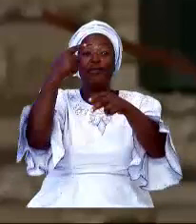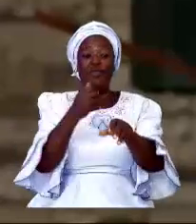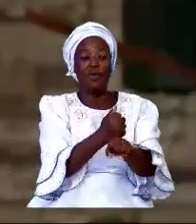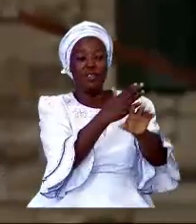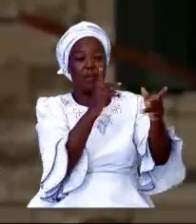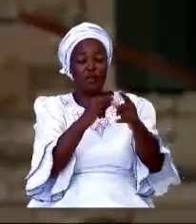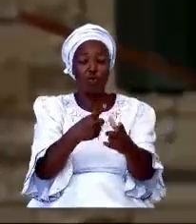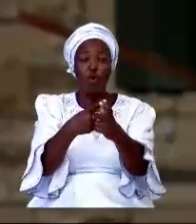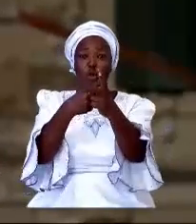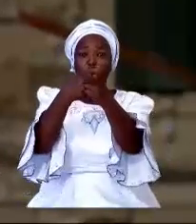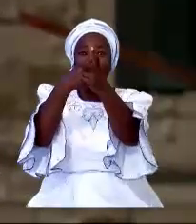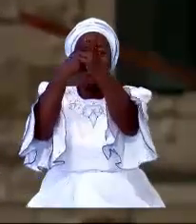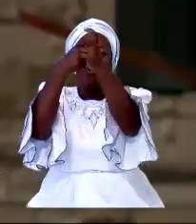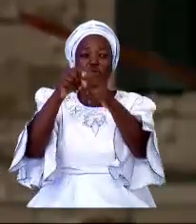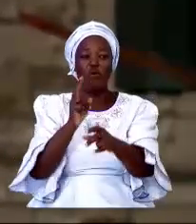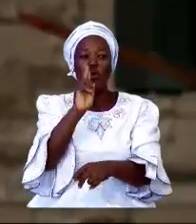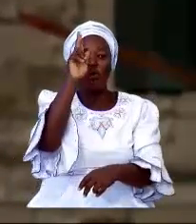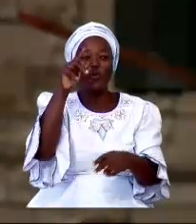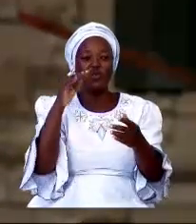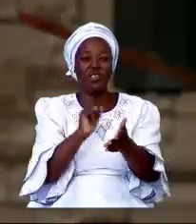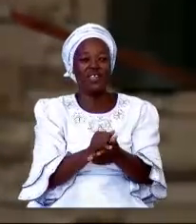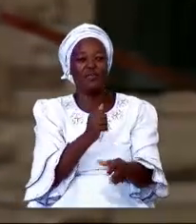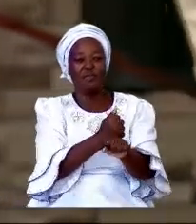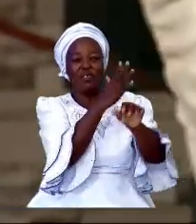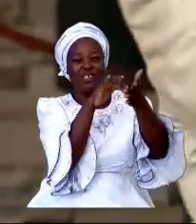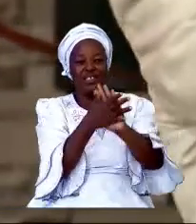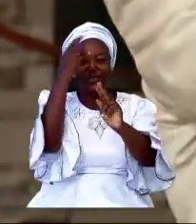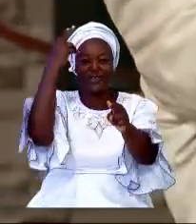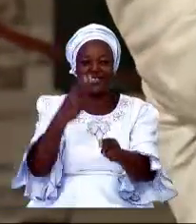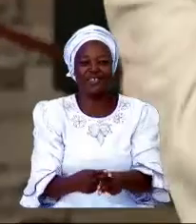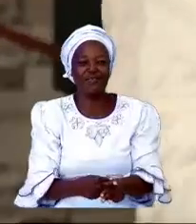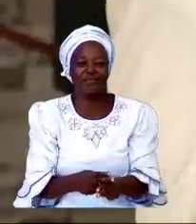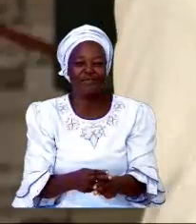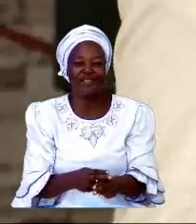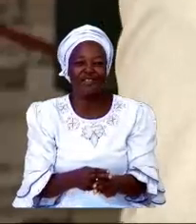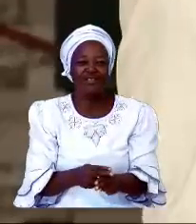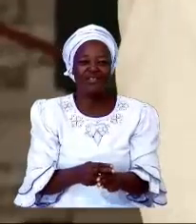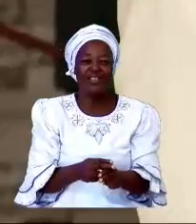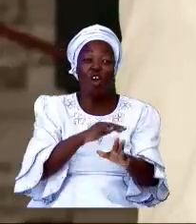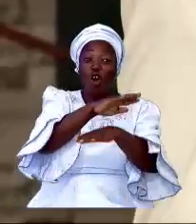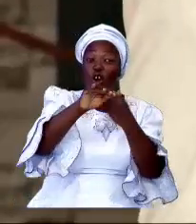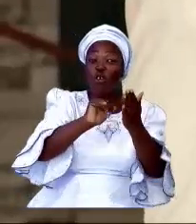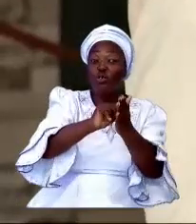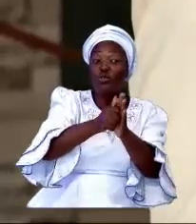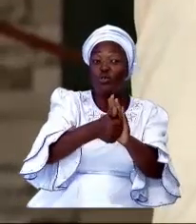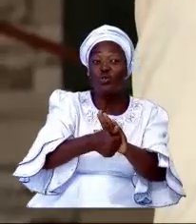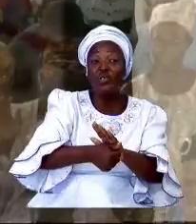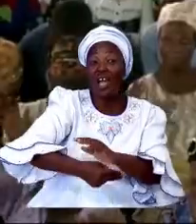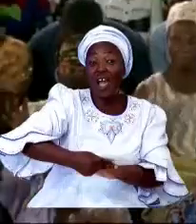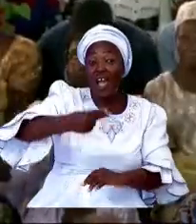You will not just climb the mountain, you will run up the mountain.